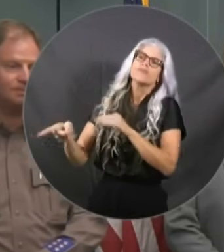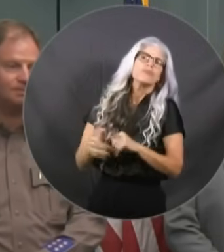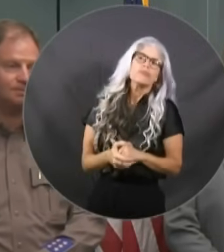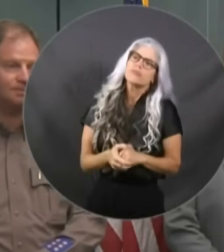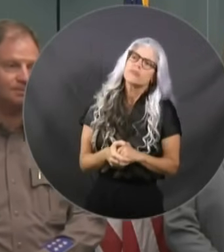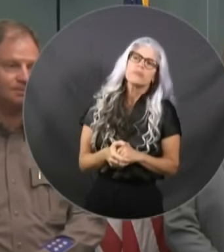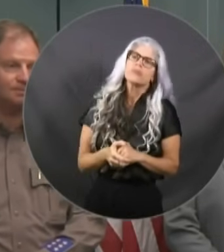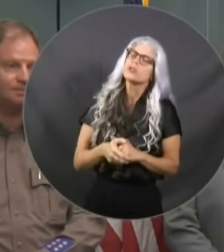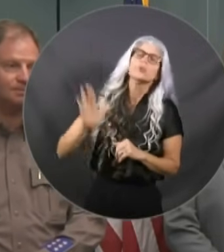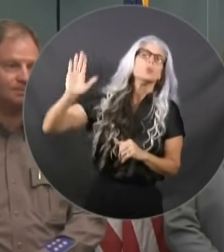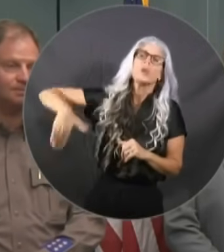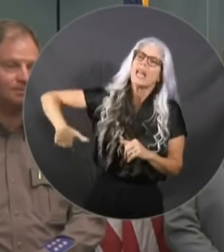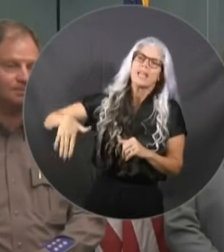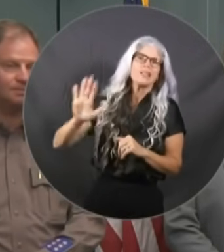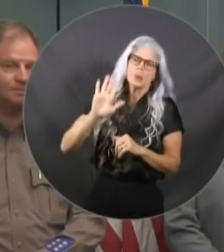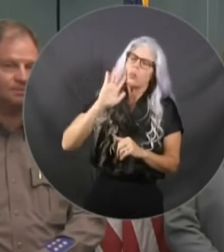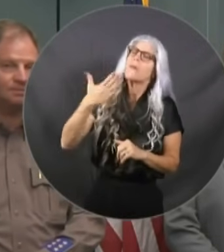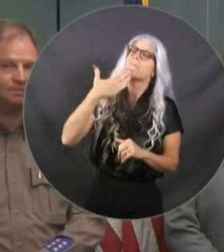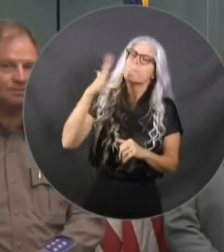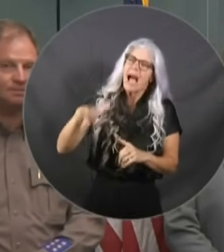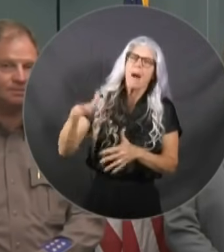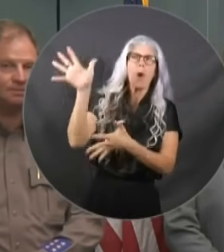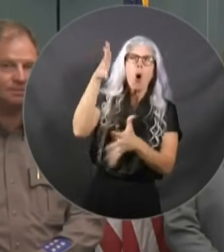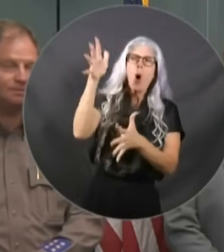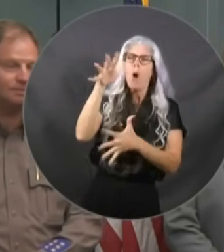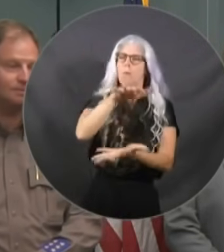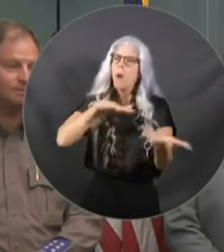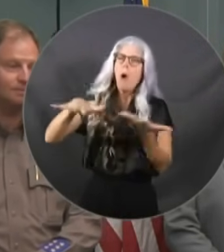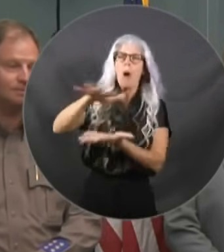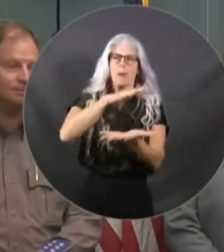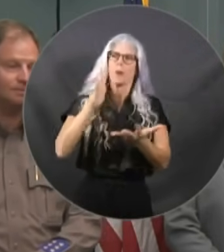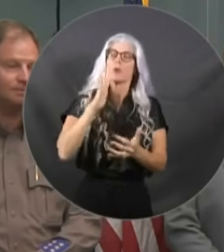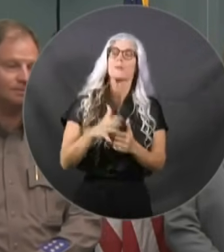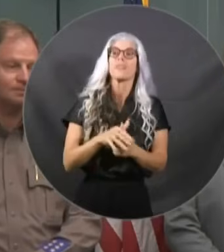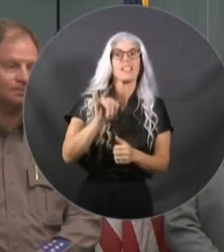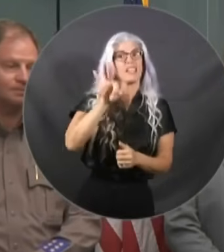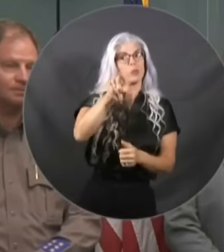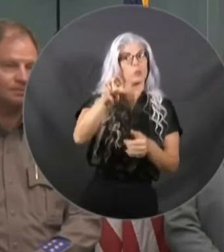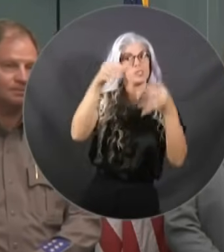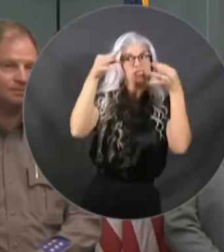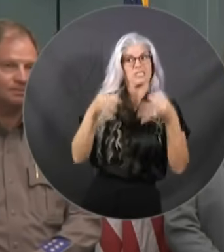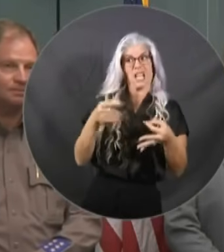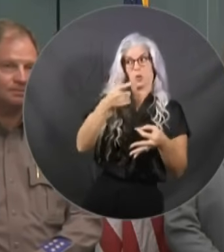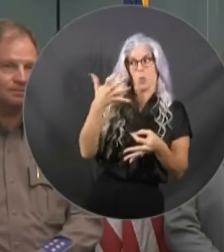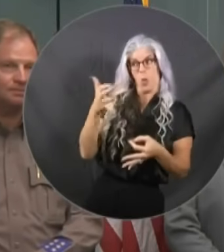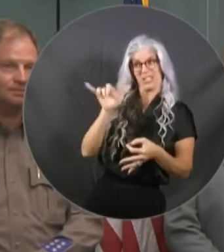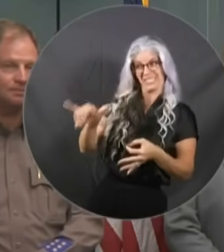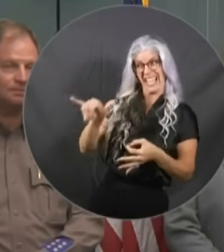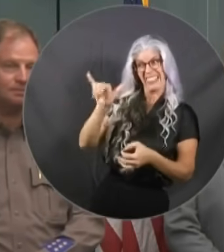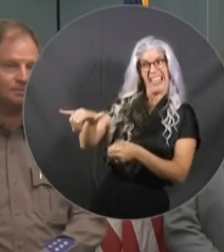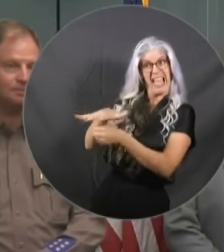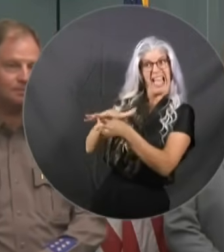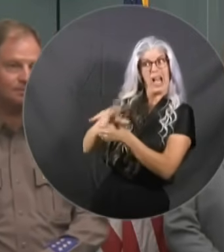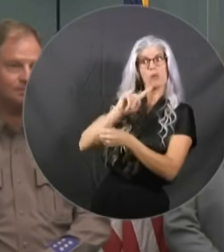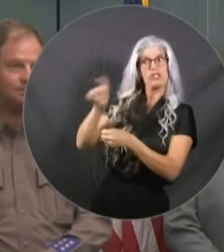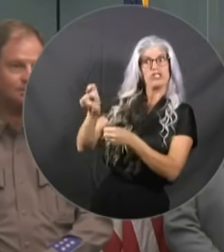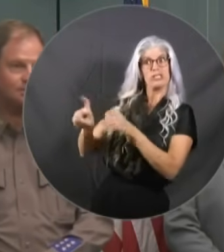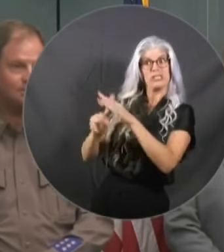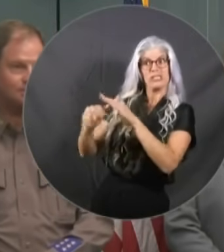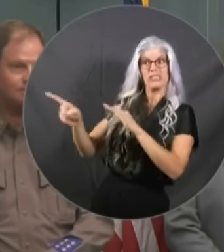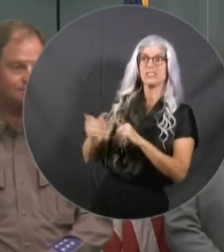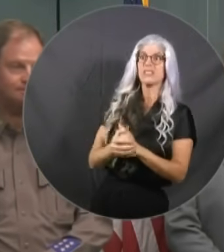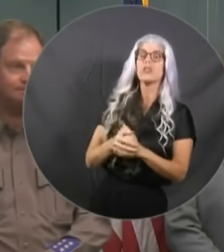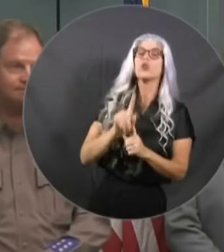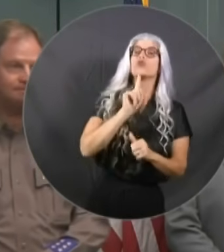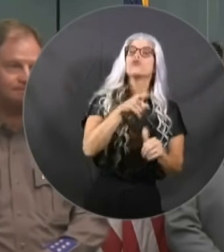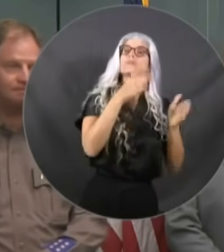stay in one of the evacuation zones, first responders will not be able to get you until after the storm has